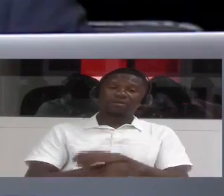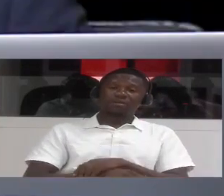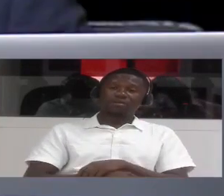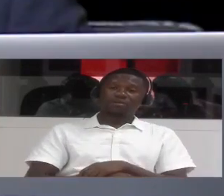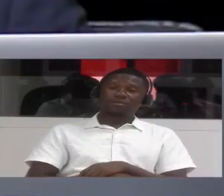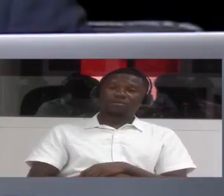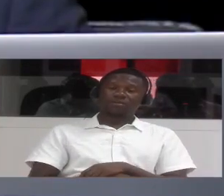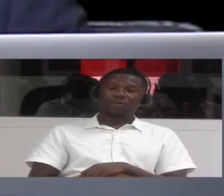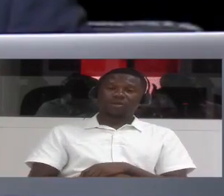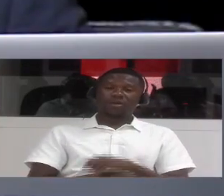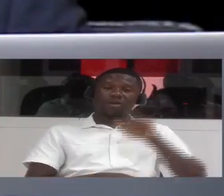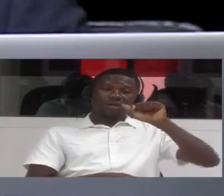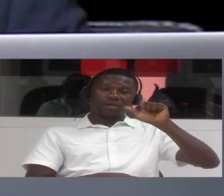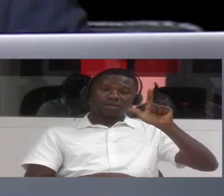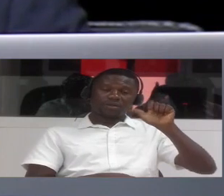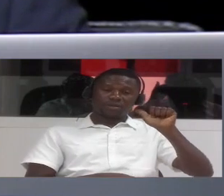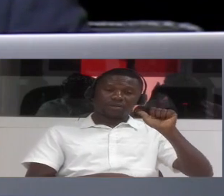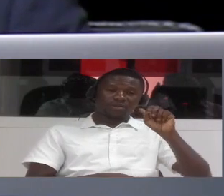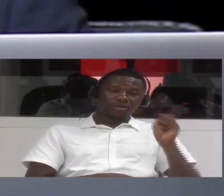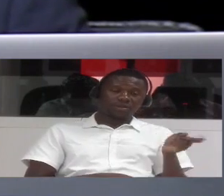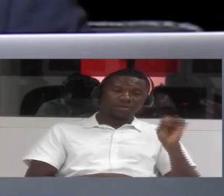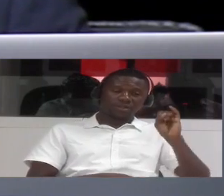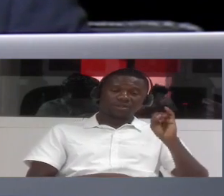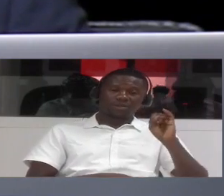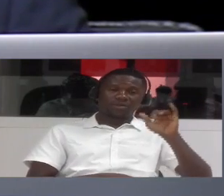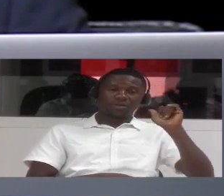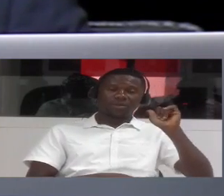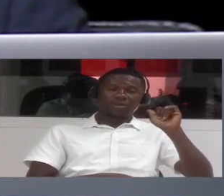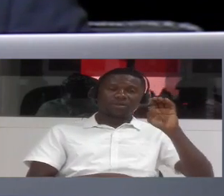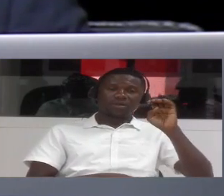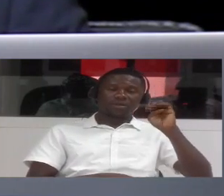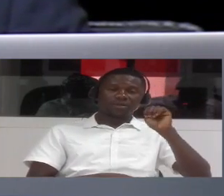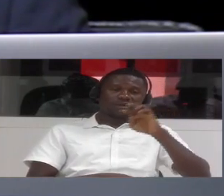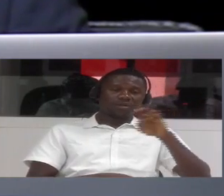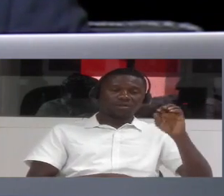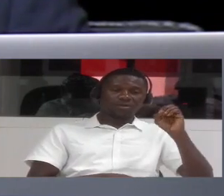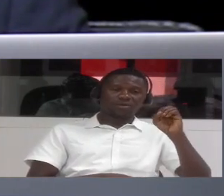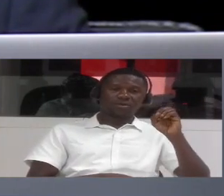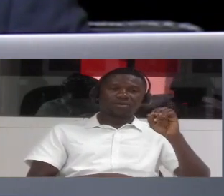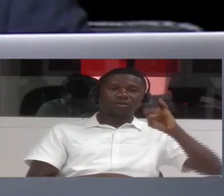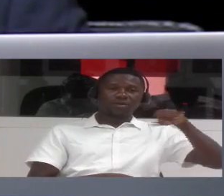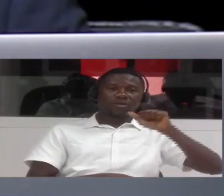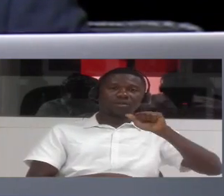Alhaji Yoro Jallo again of The Independent. I must tip my hat for him.